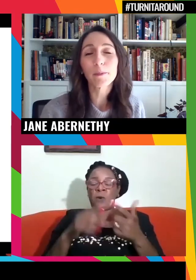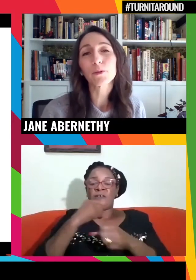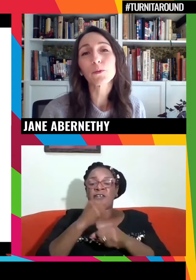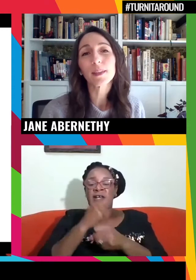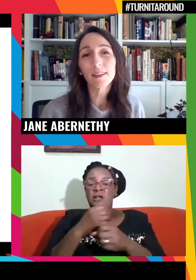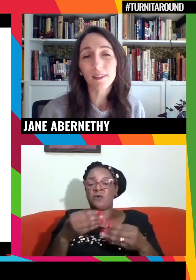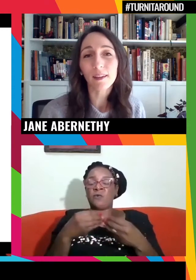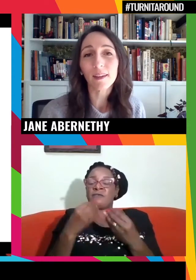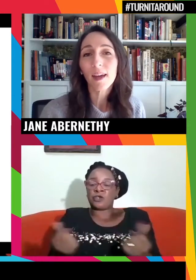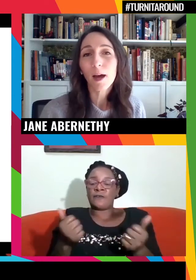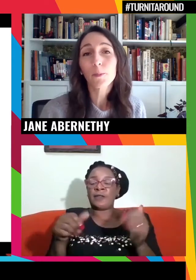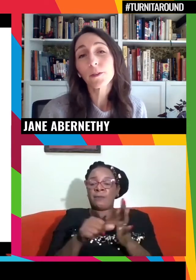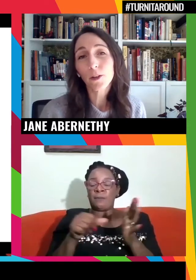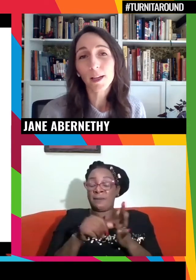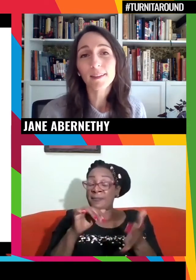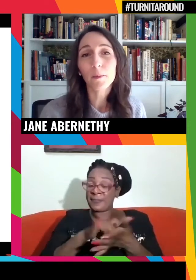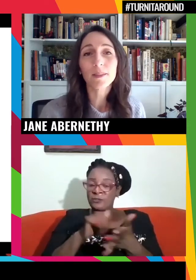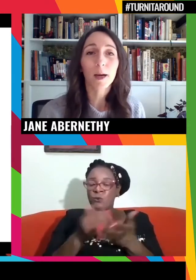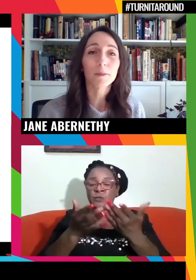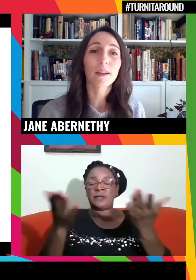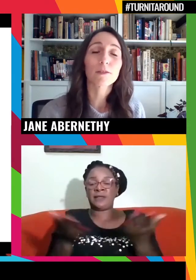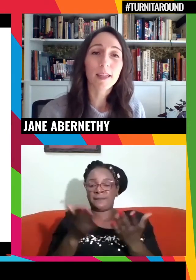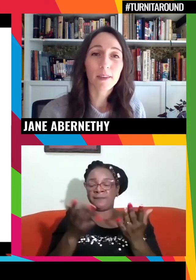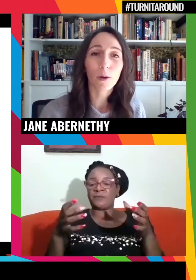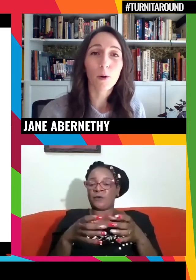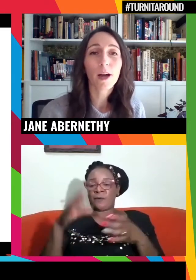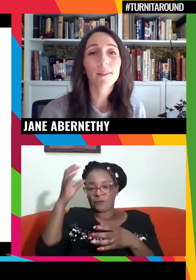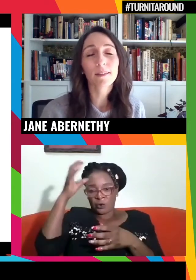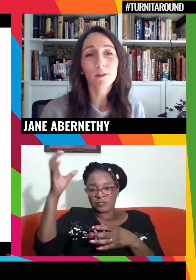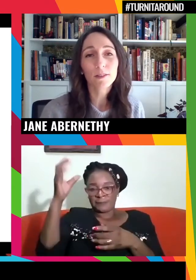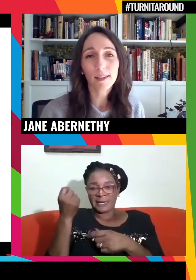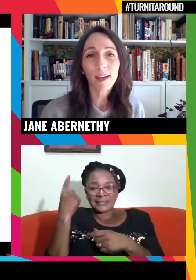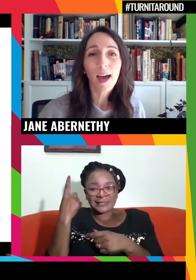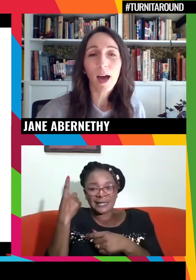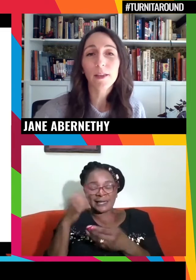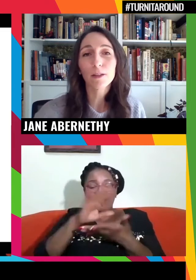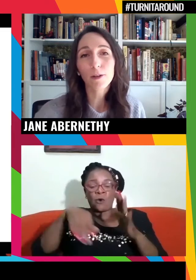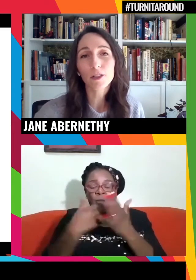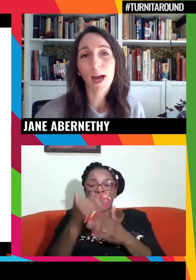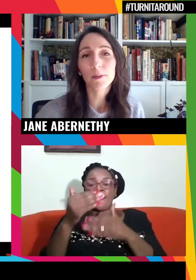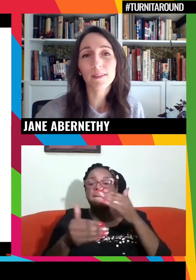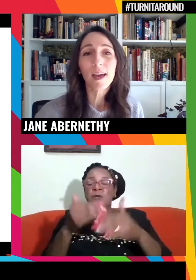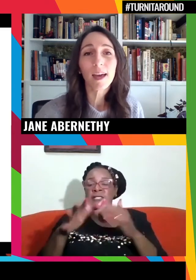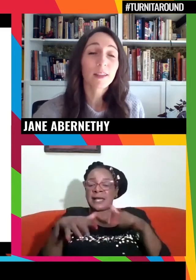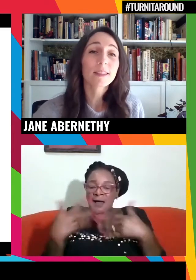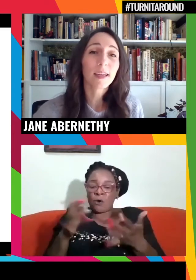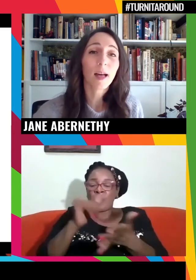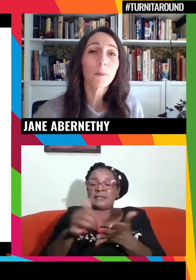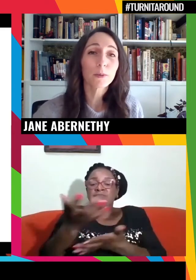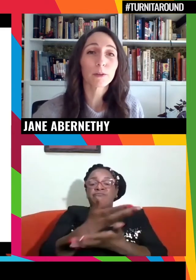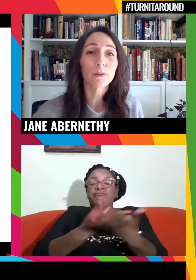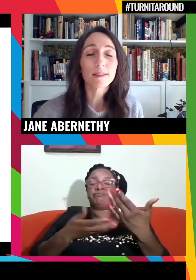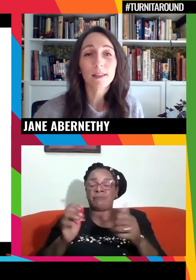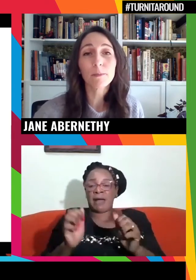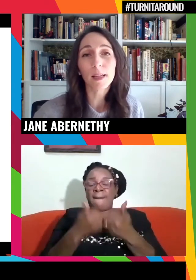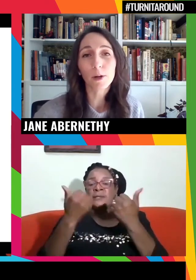the problem. It was really seen as a proof of concept, just understand the whole process, understand how that interaction happens, and then scale up